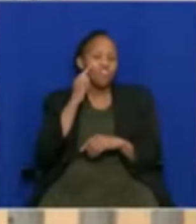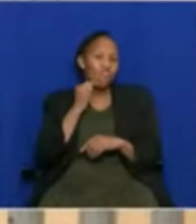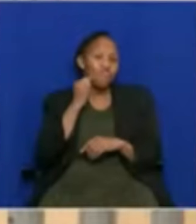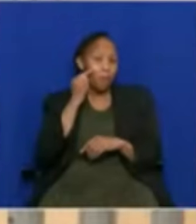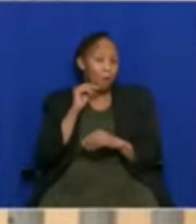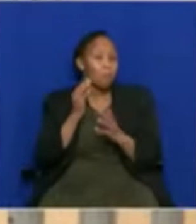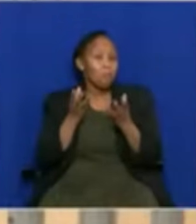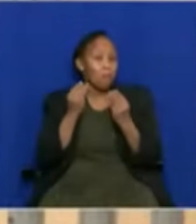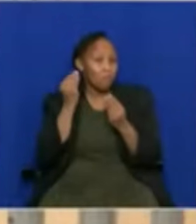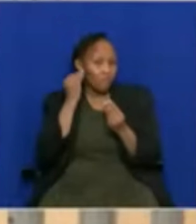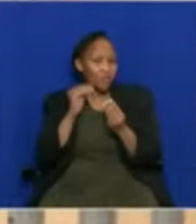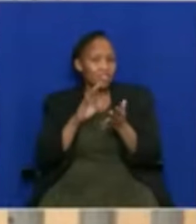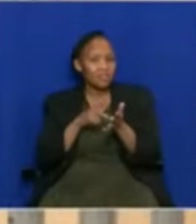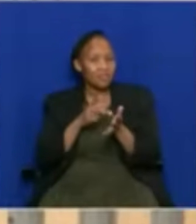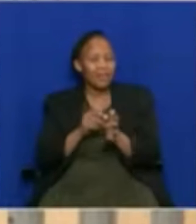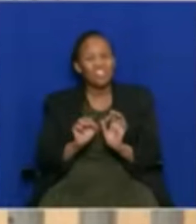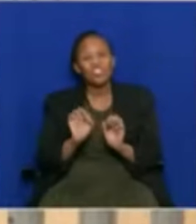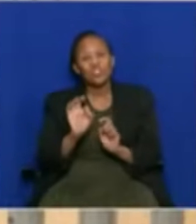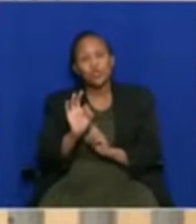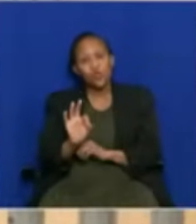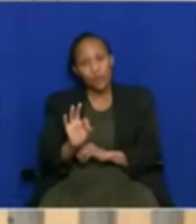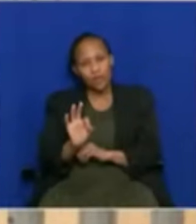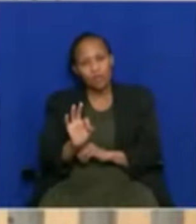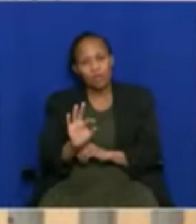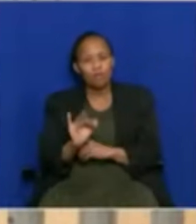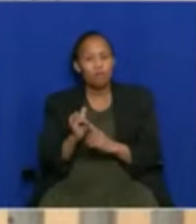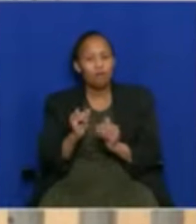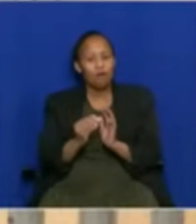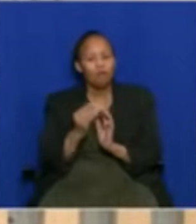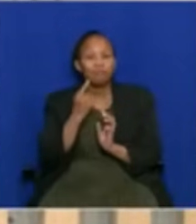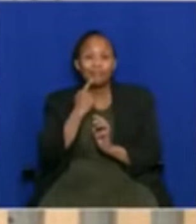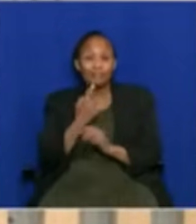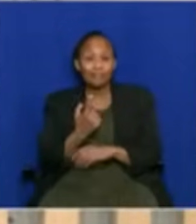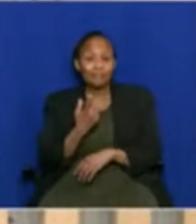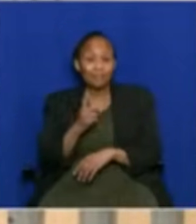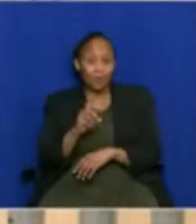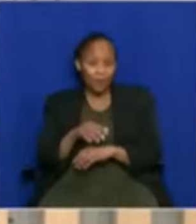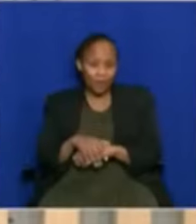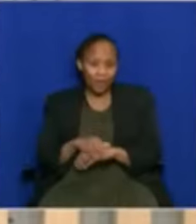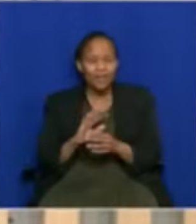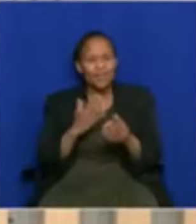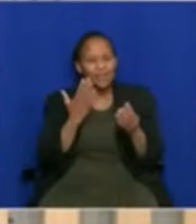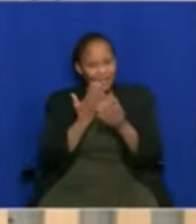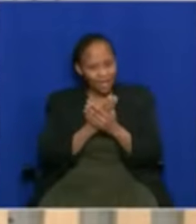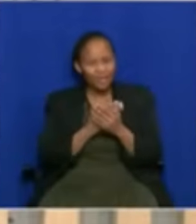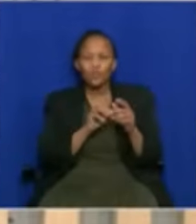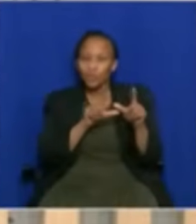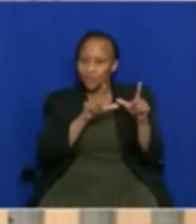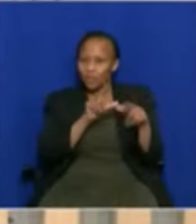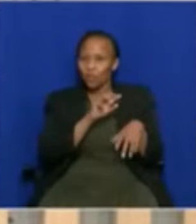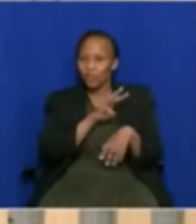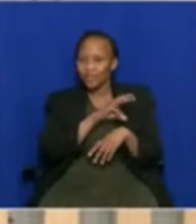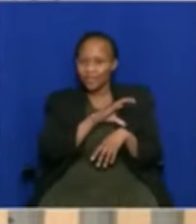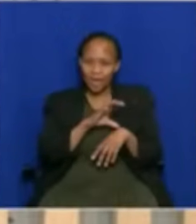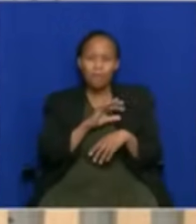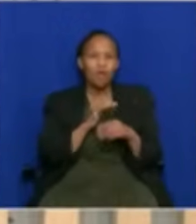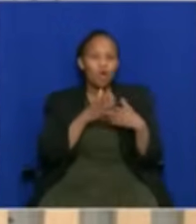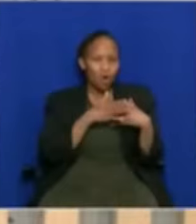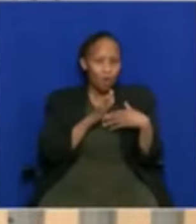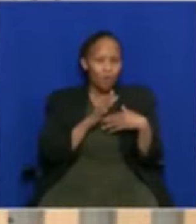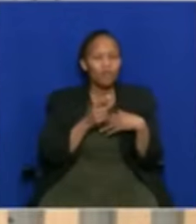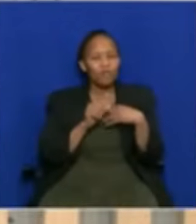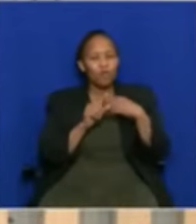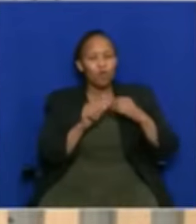And he states there that I've opened cases in Western Cape on a number of senior police as per the following case